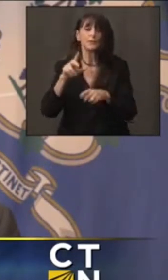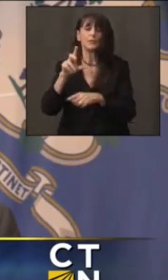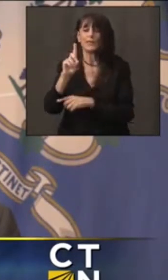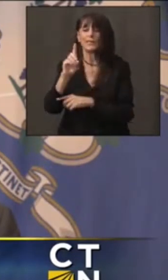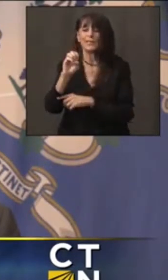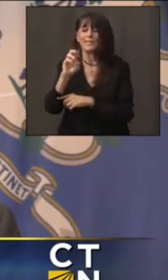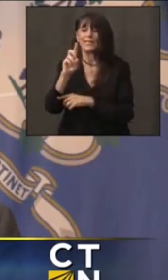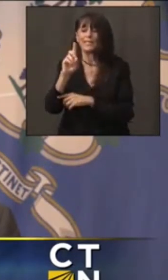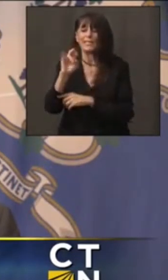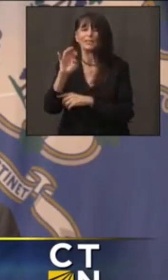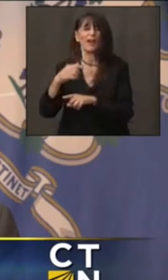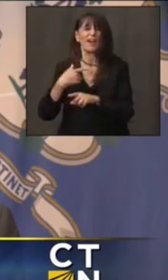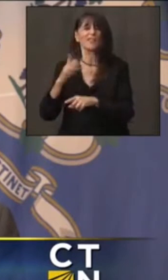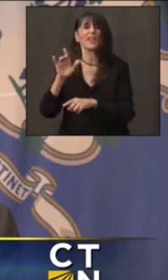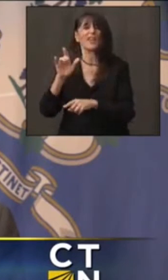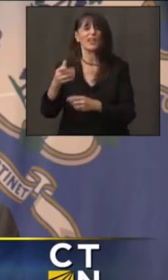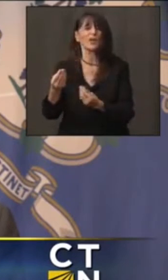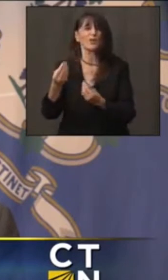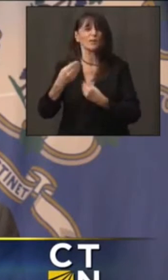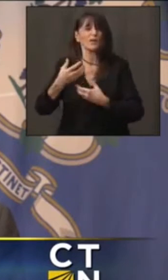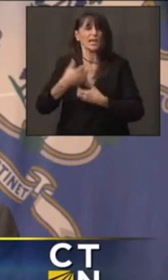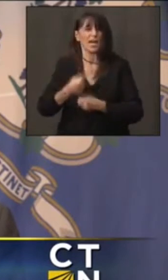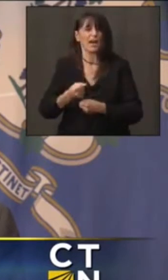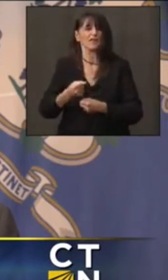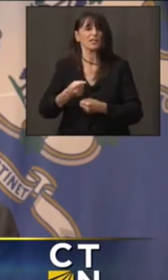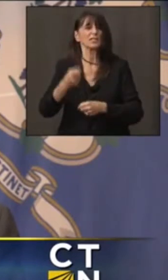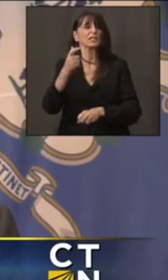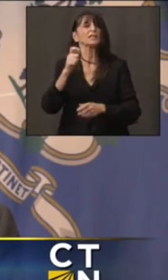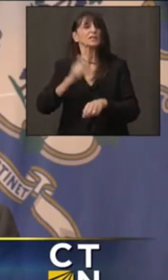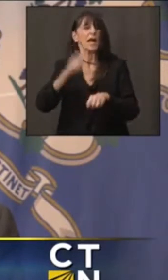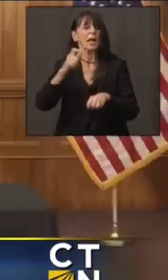commission is going to give me the confidence I need to take the vaccine.